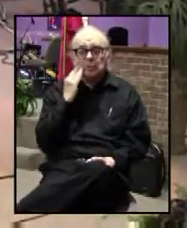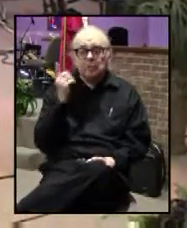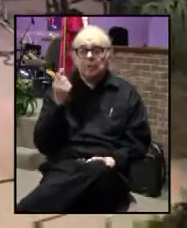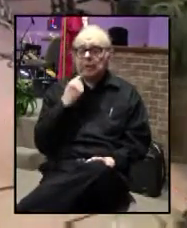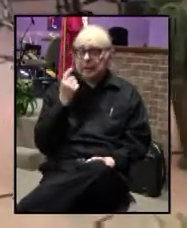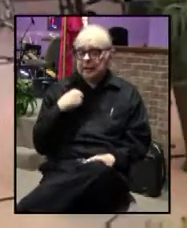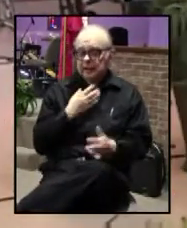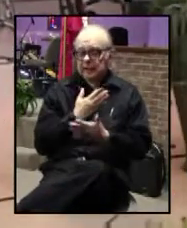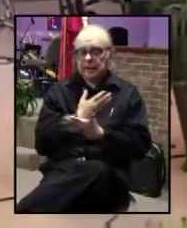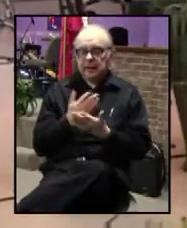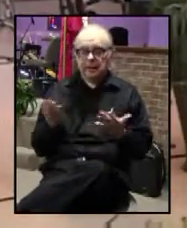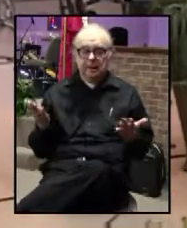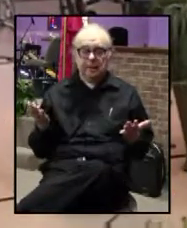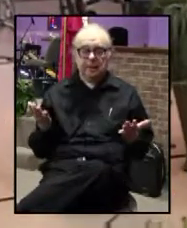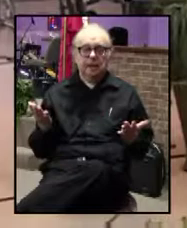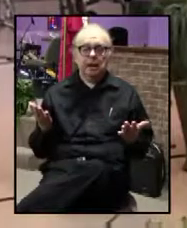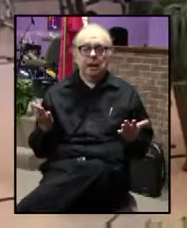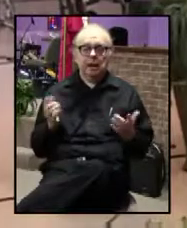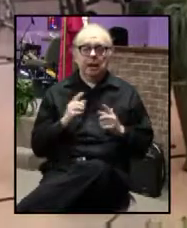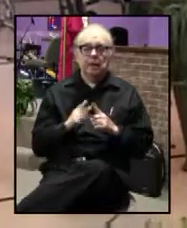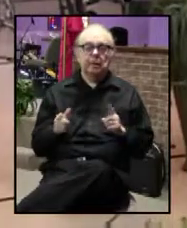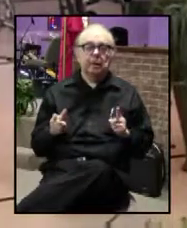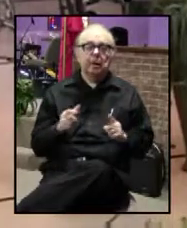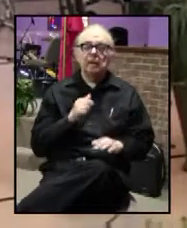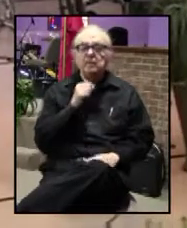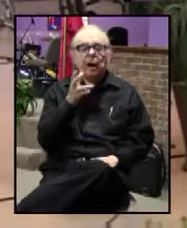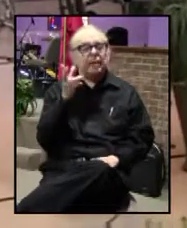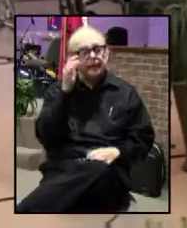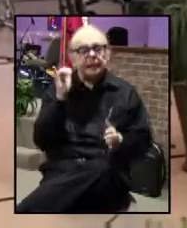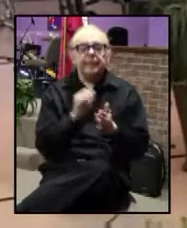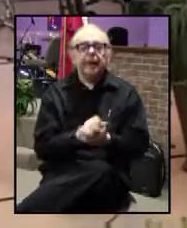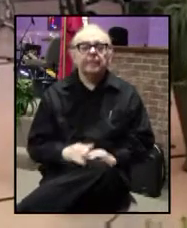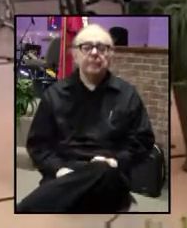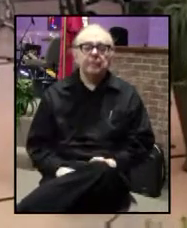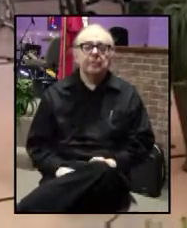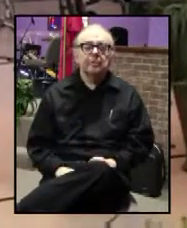telling me something, but I'm just not hearing you."